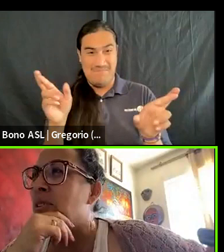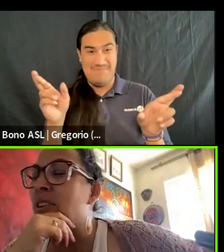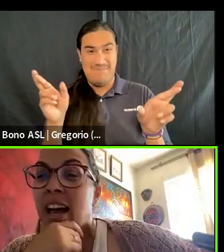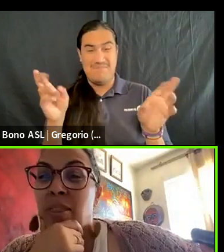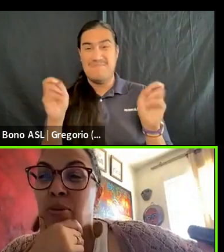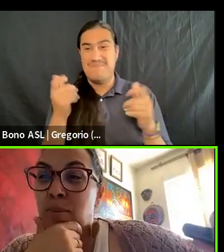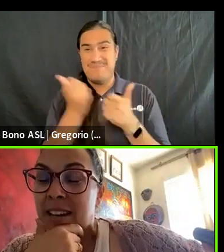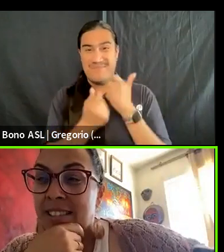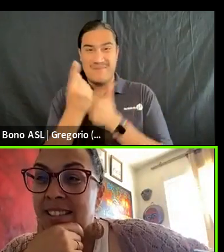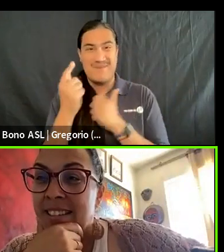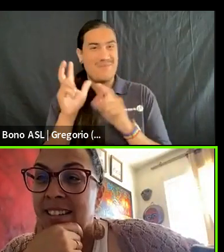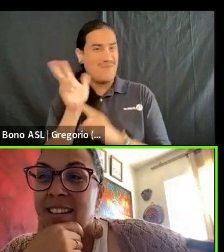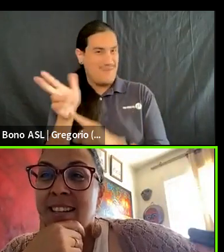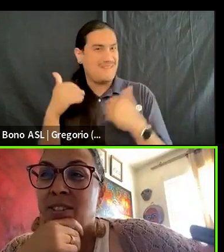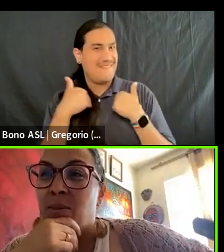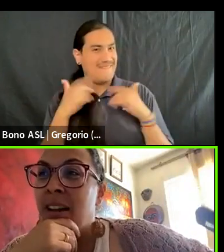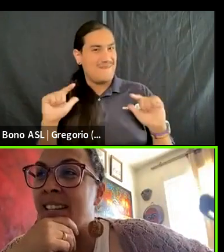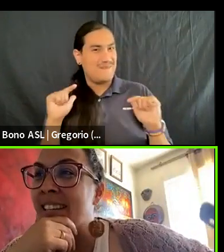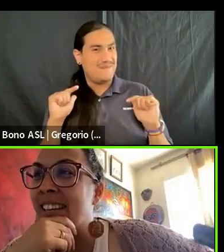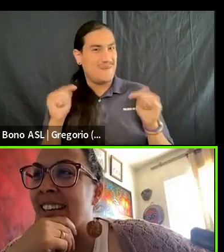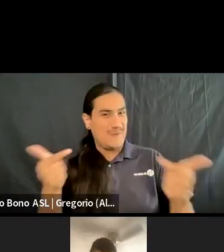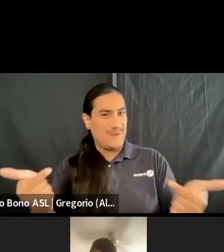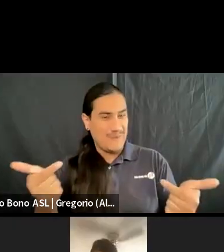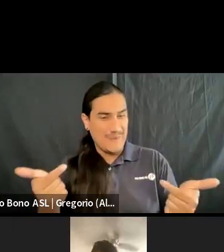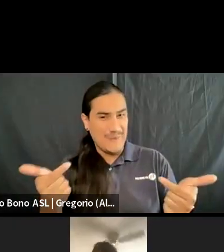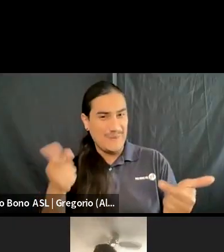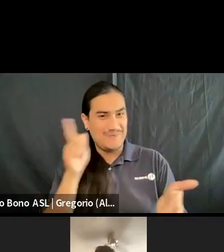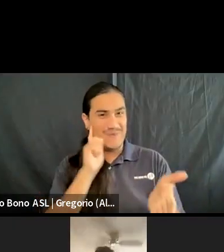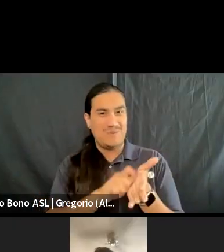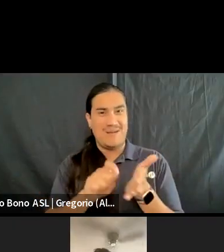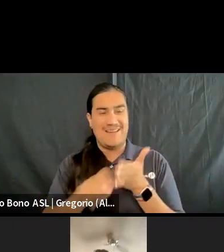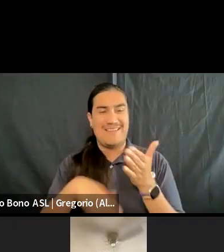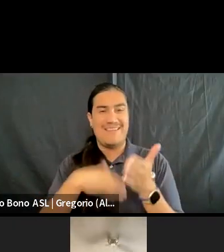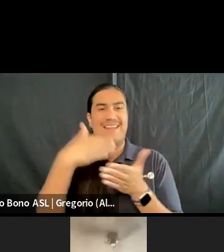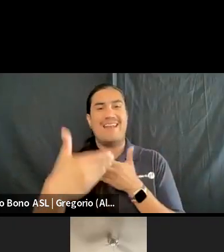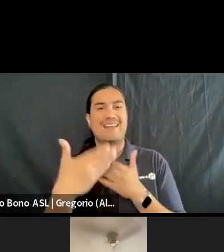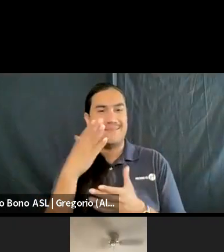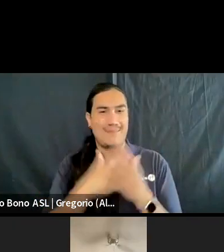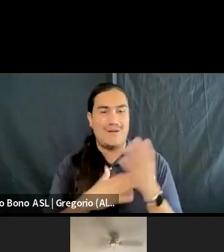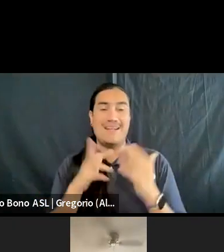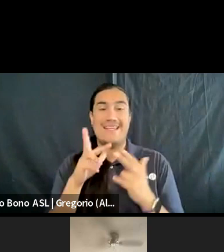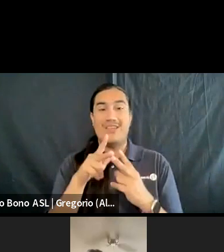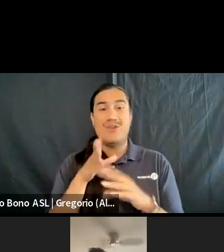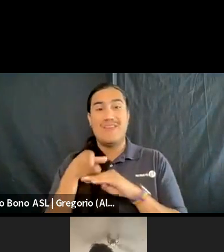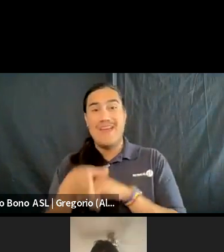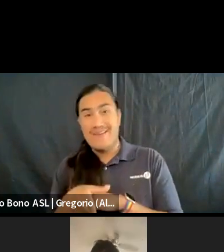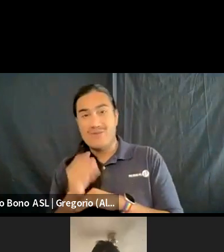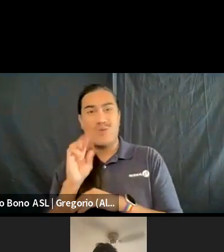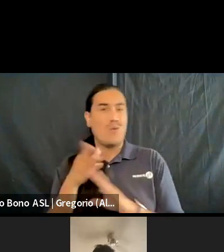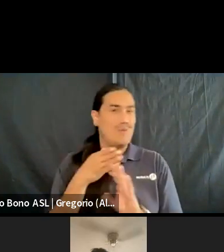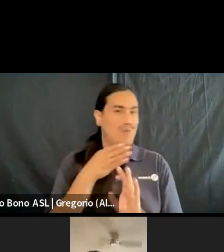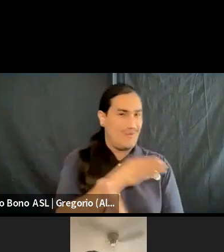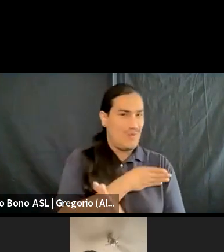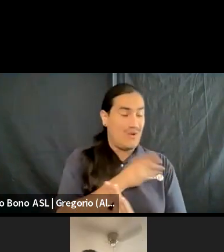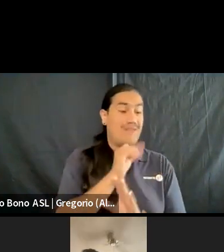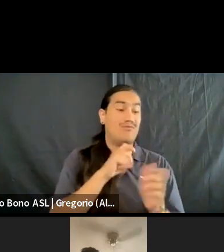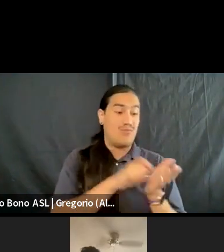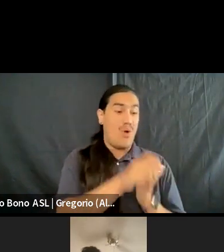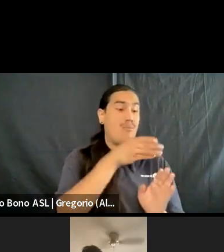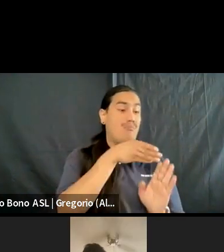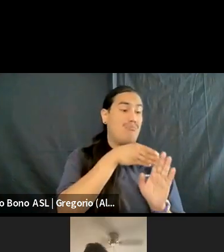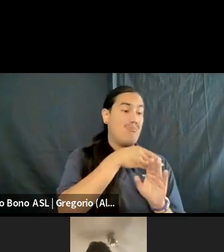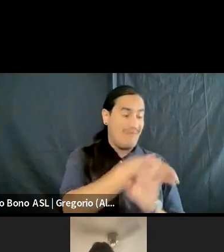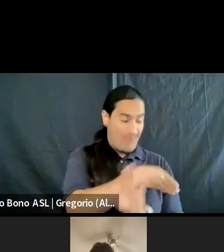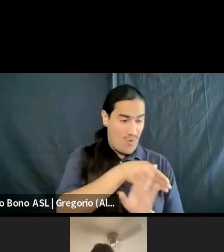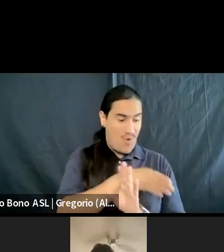All right, everyone, you got 3 minutes to write the next part, the after, or the before, if you wrote it before.